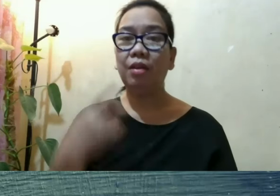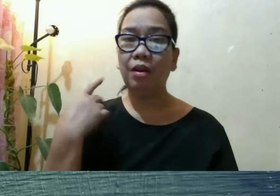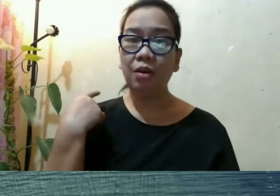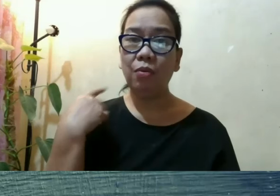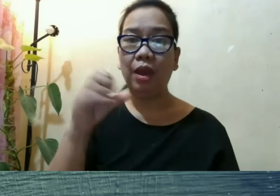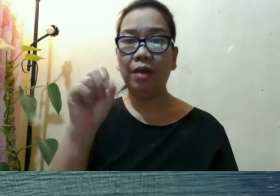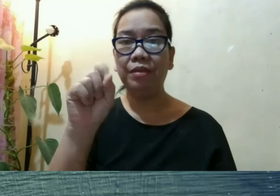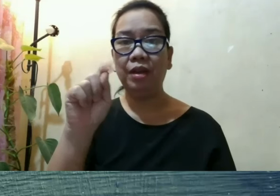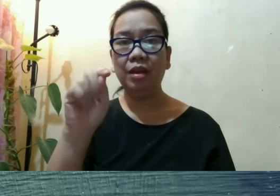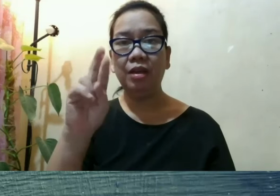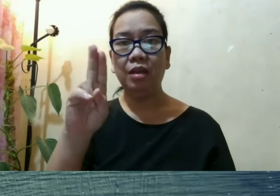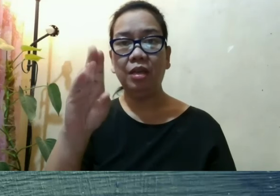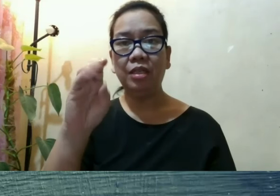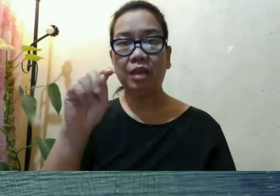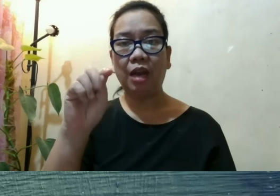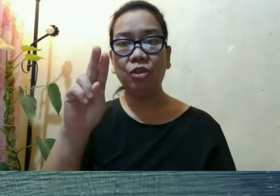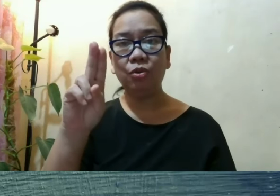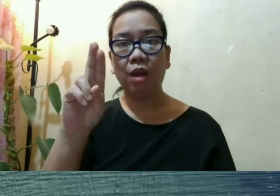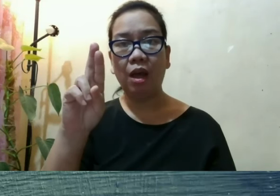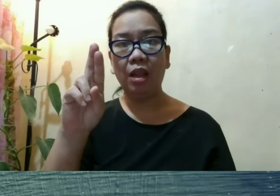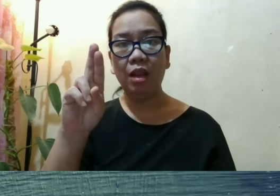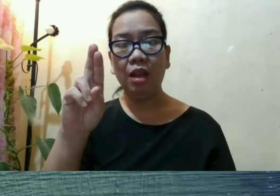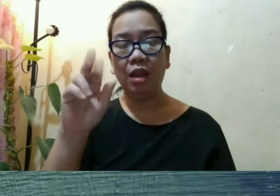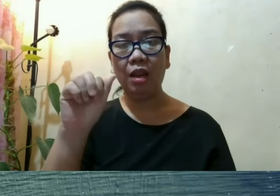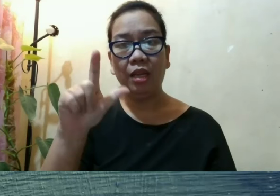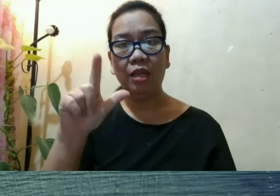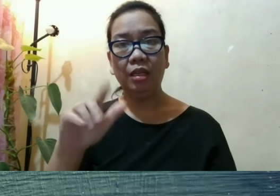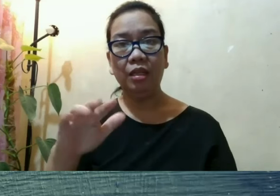And there we have the structural